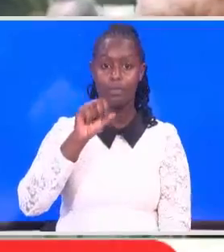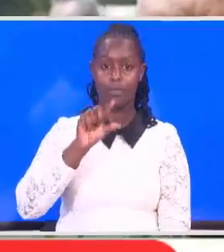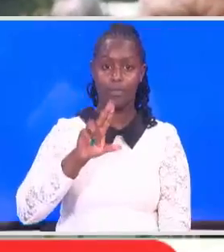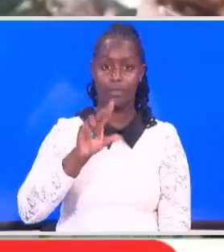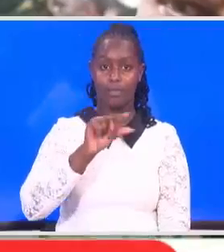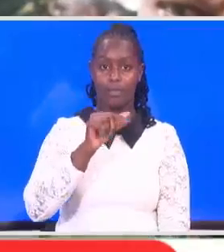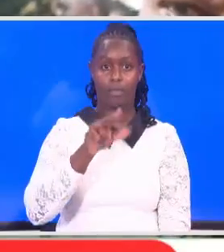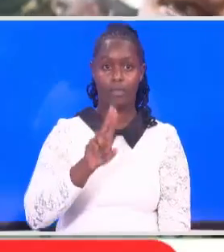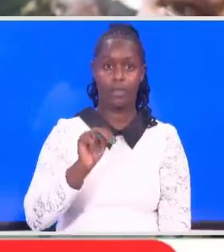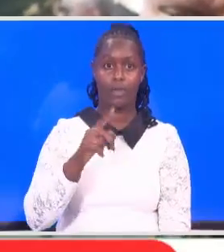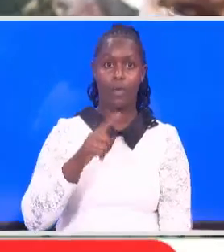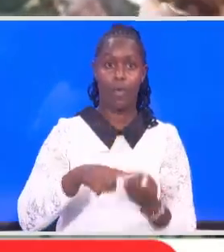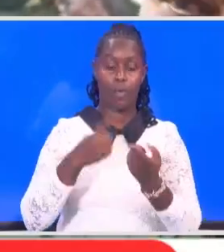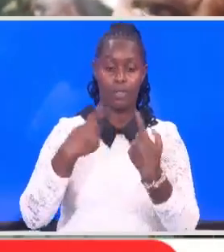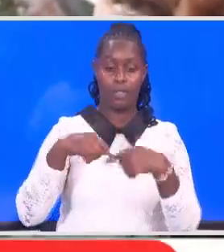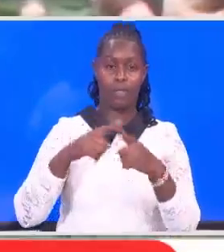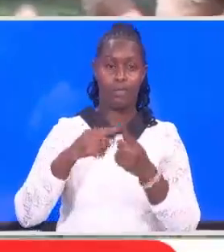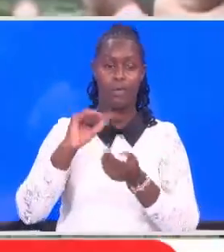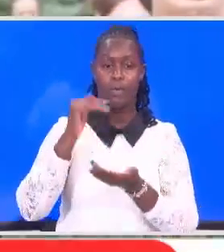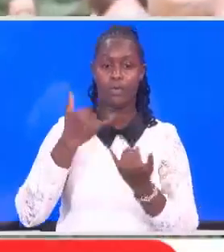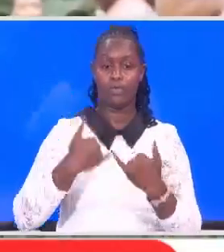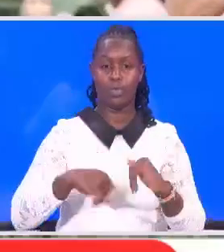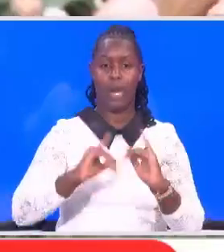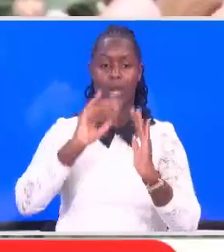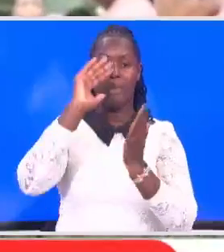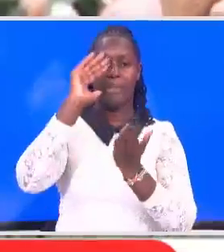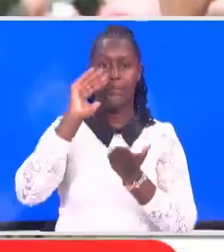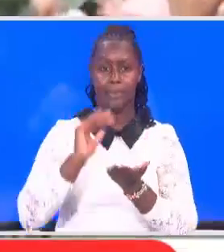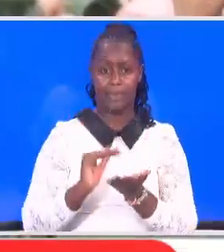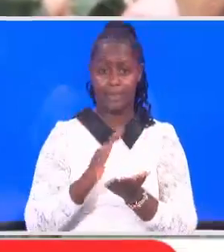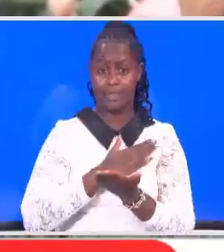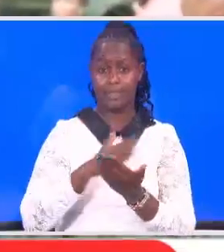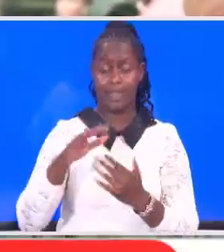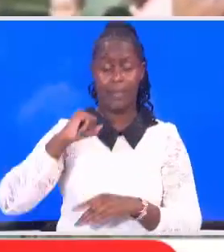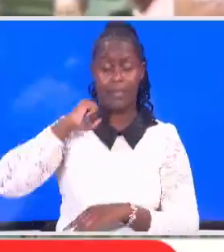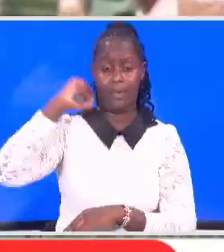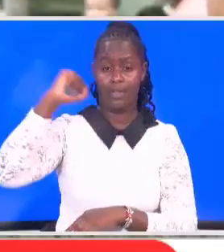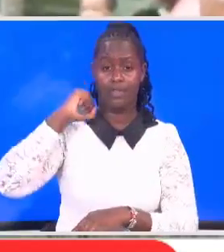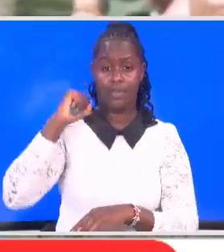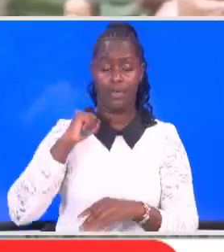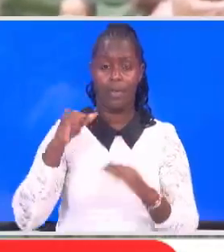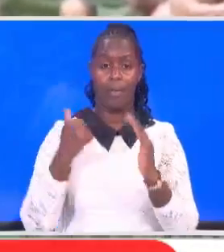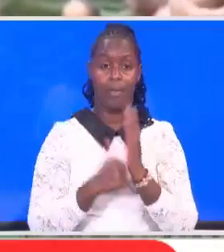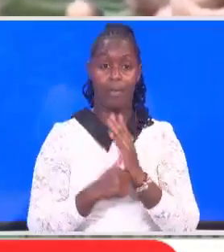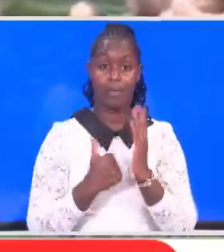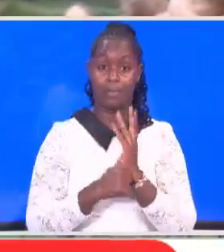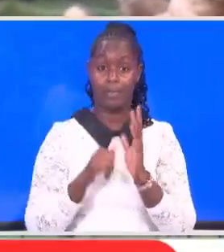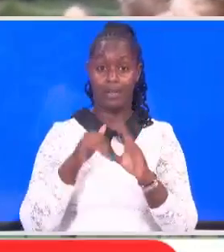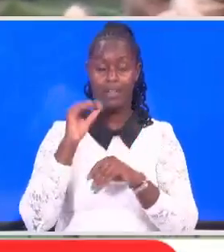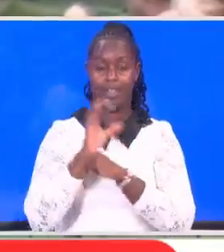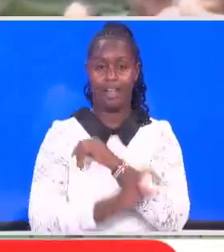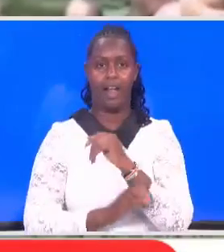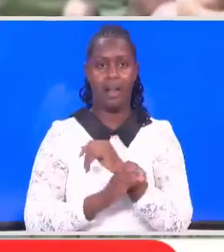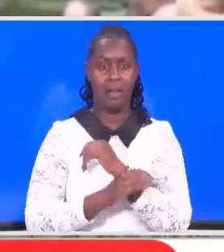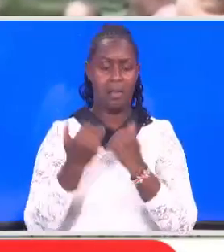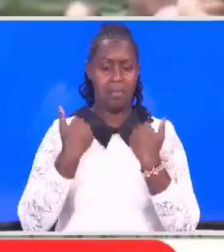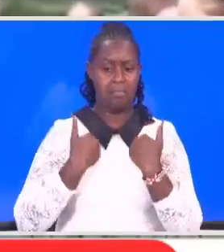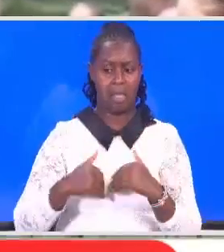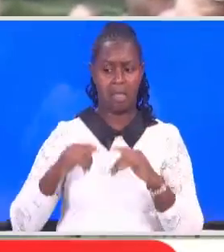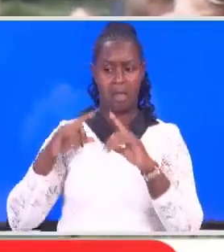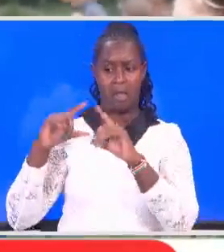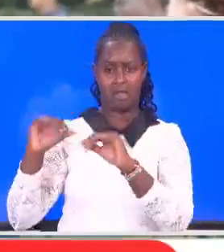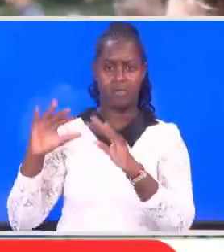to try to tone down two extremes of the political defiance in this country. And I've asked him if he could